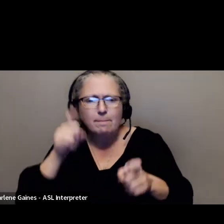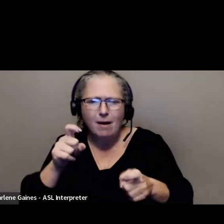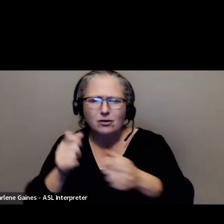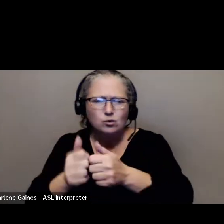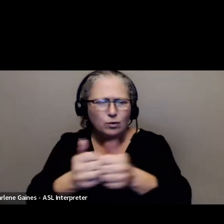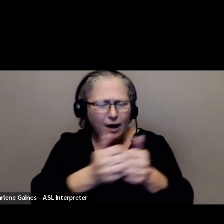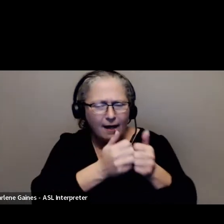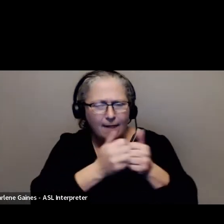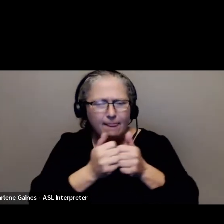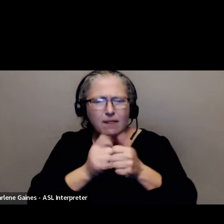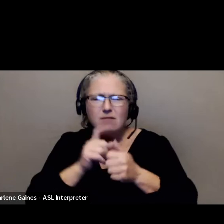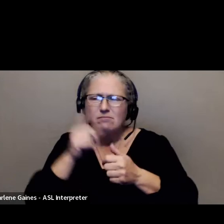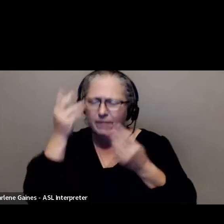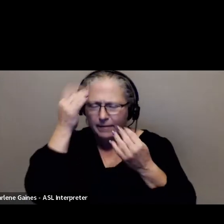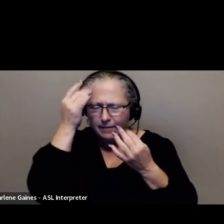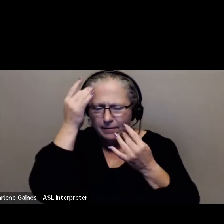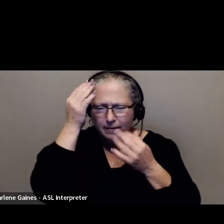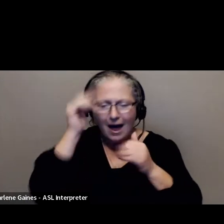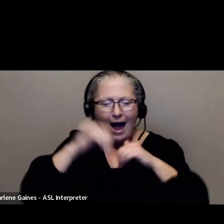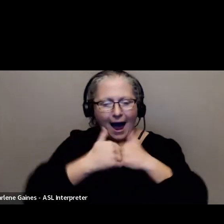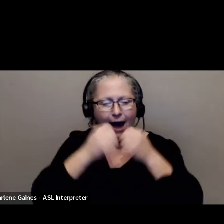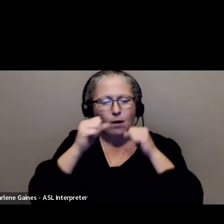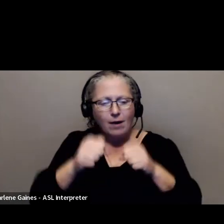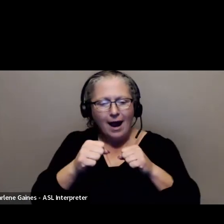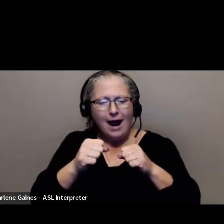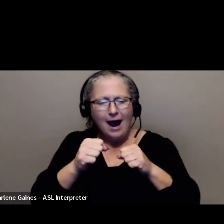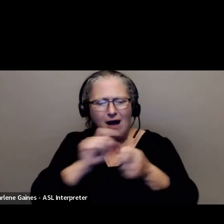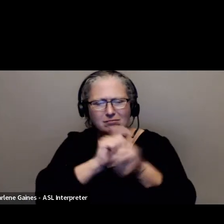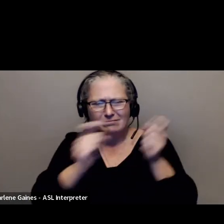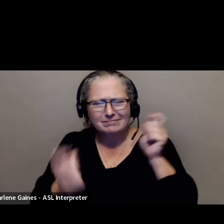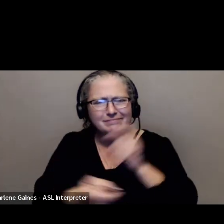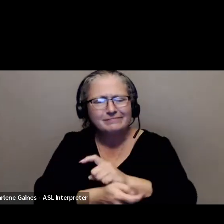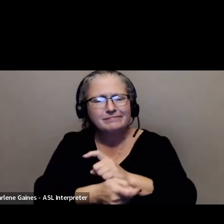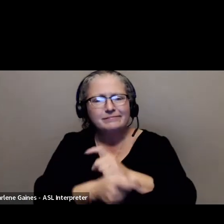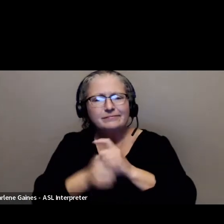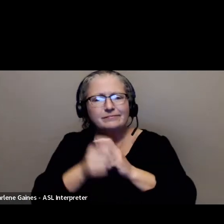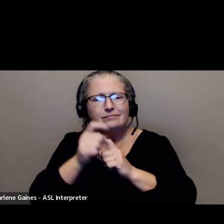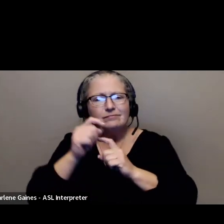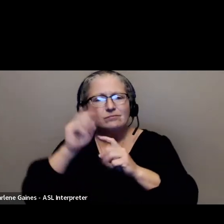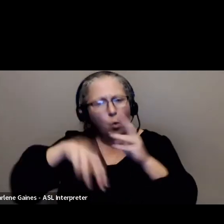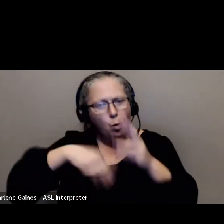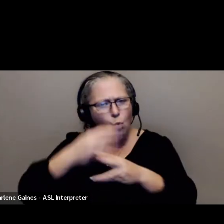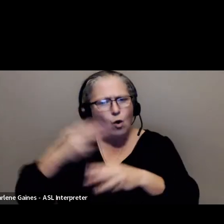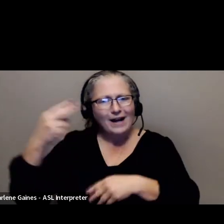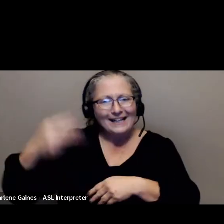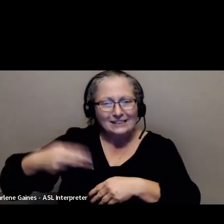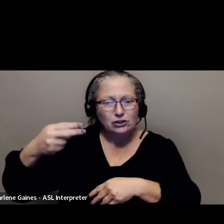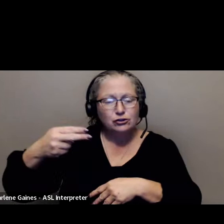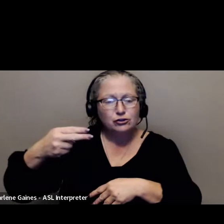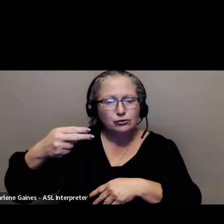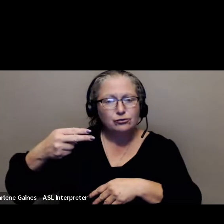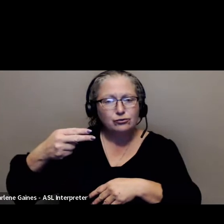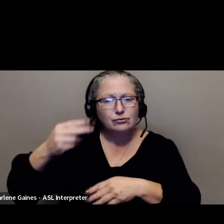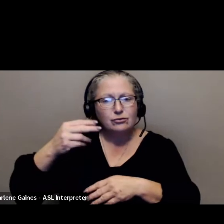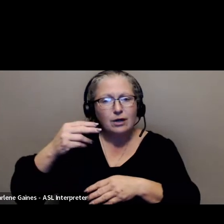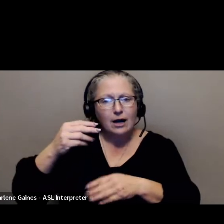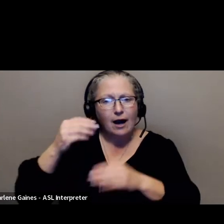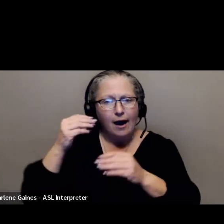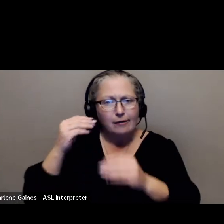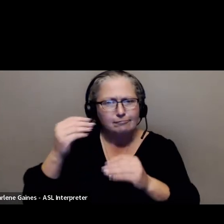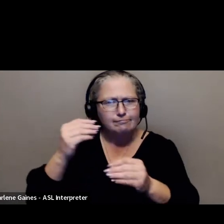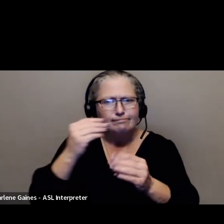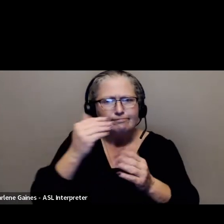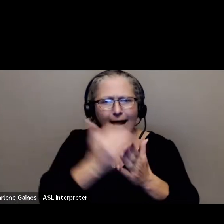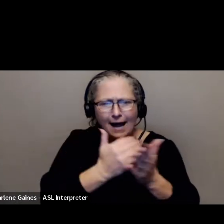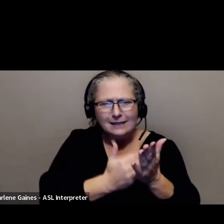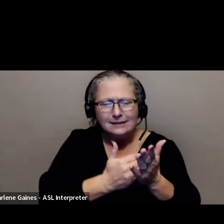together and really think about how we can revamp the world history lessons to be a